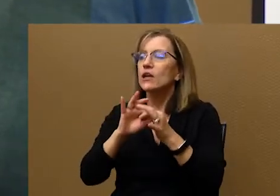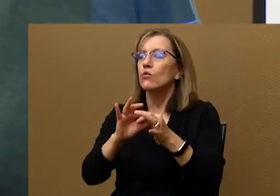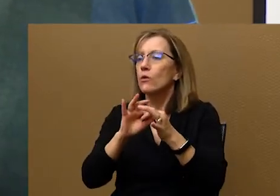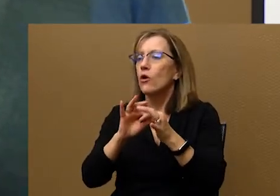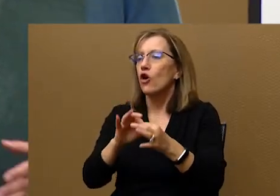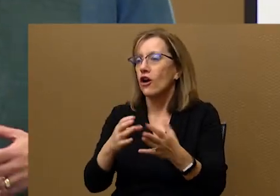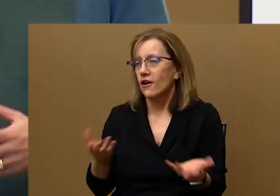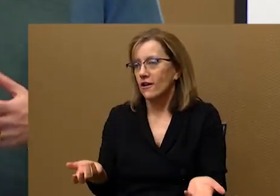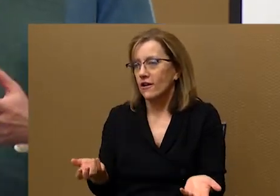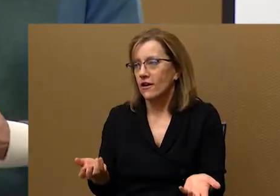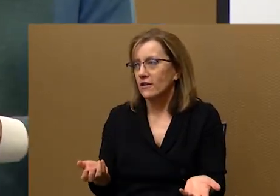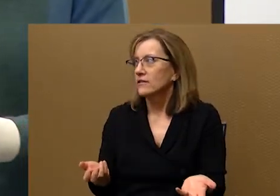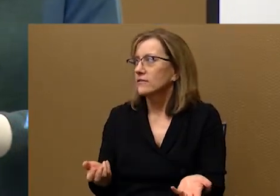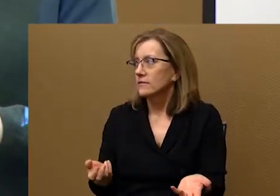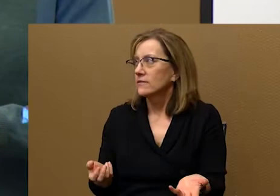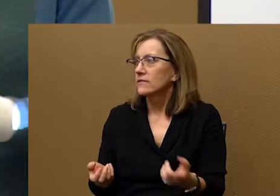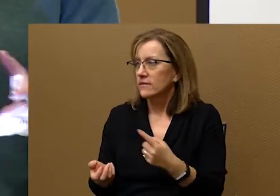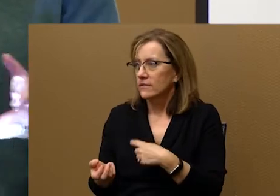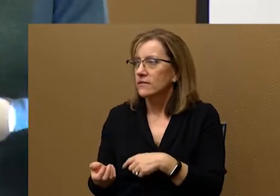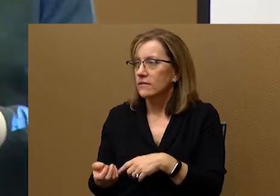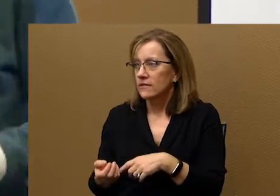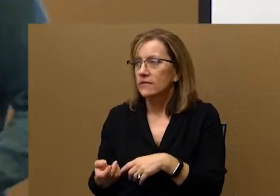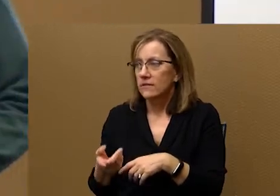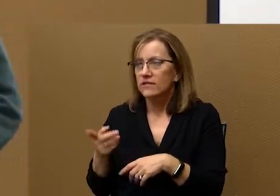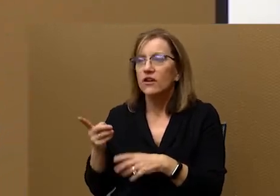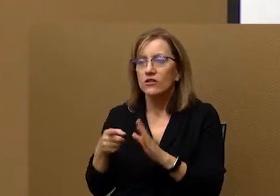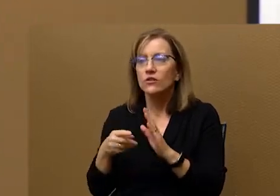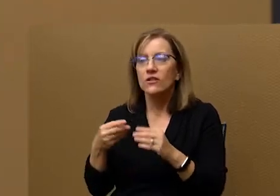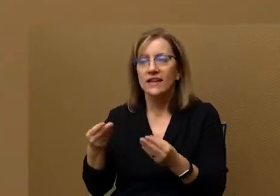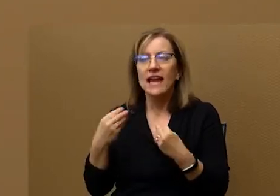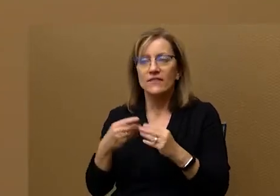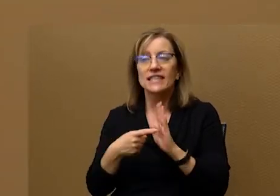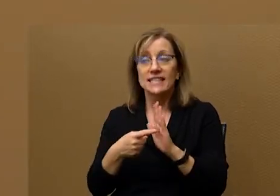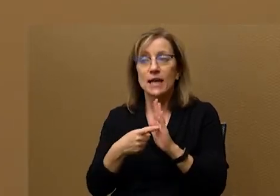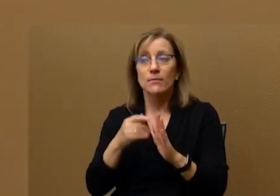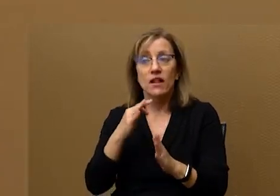So you're offering that as an example of an approach using this. Okay, great.